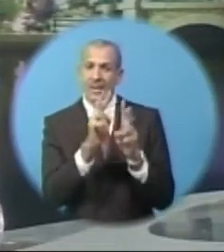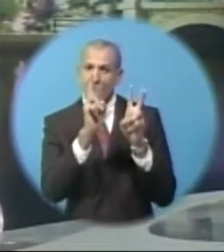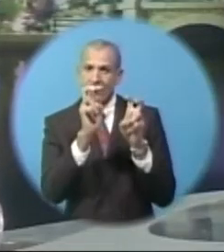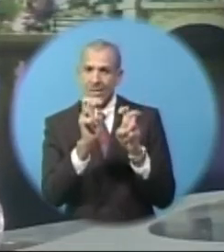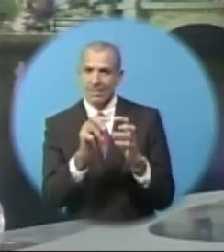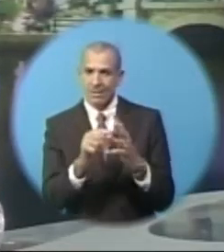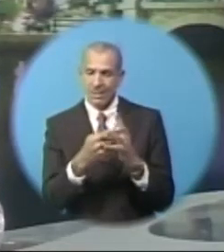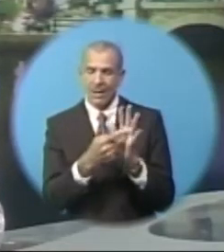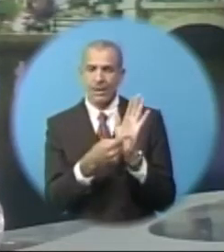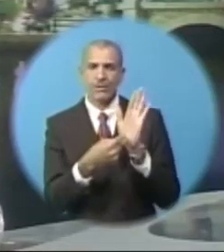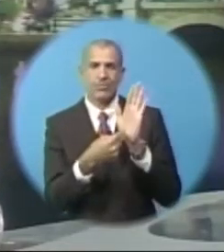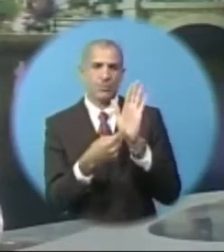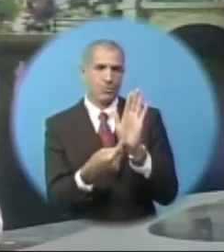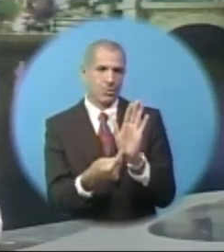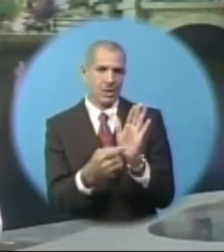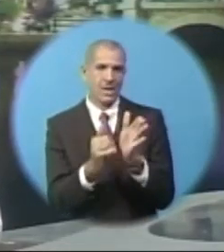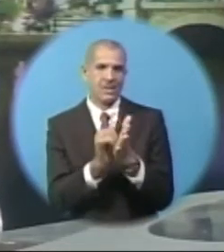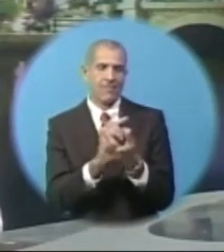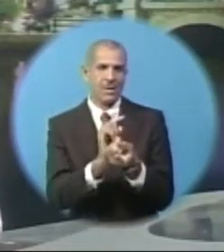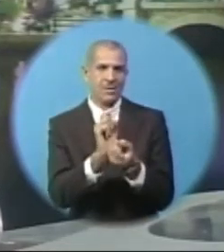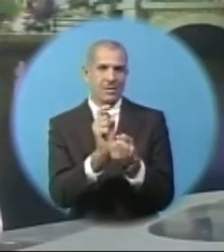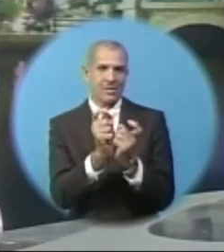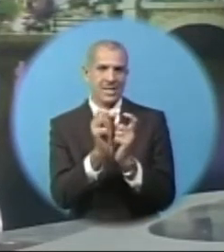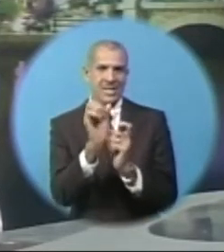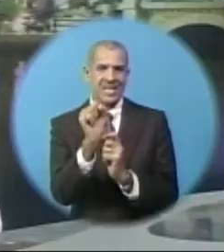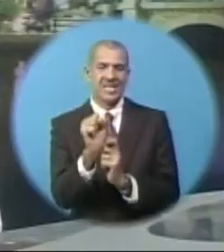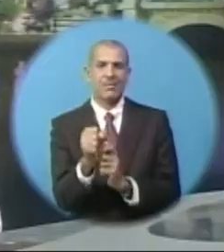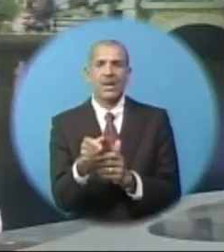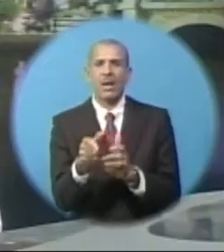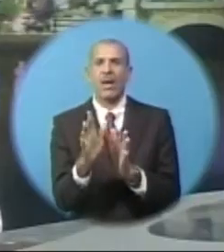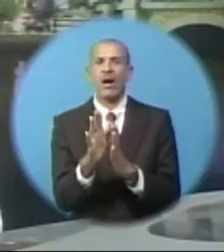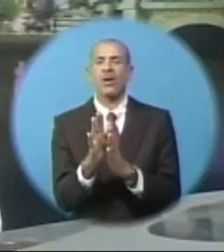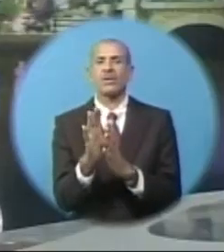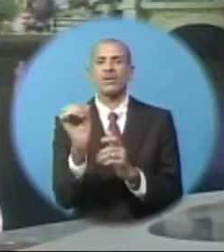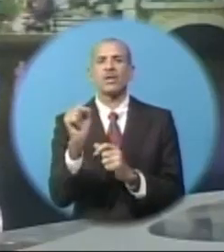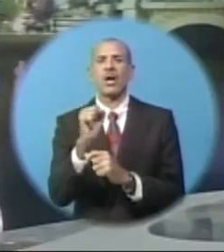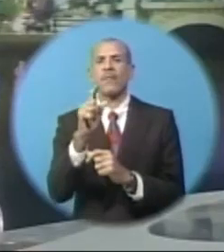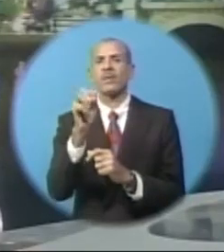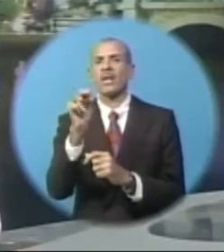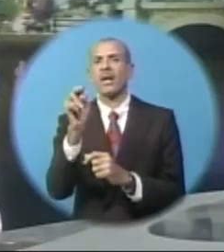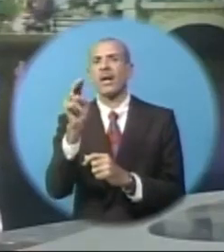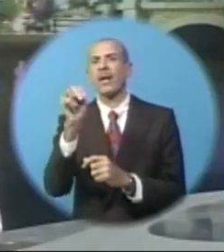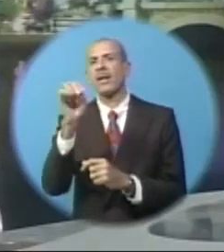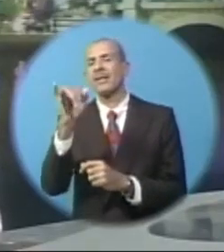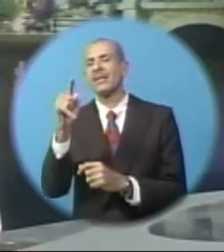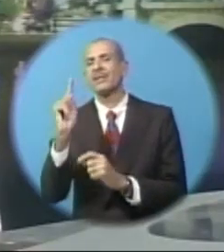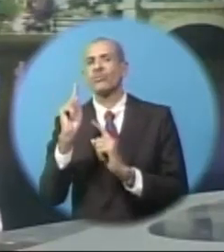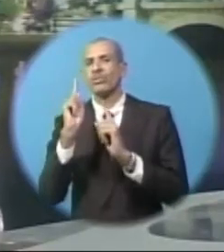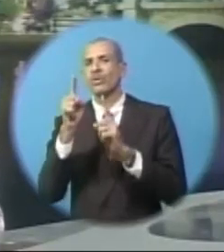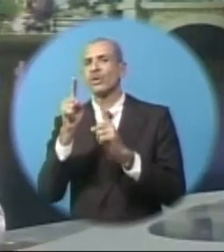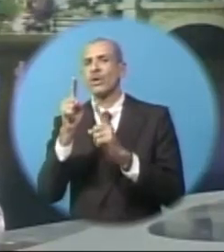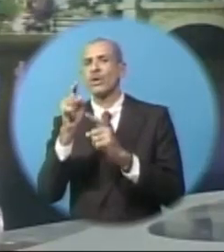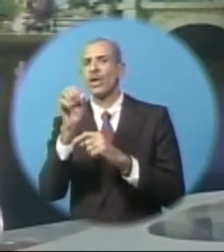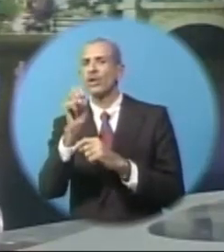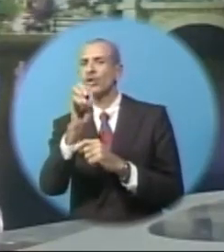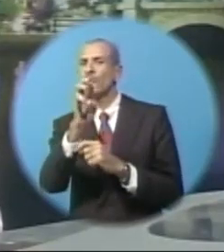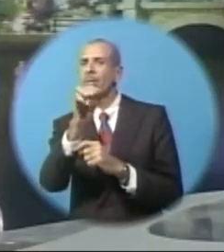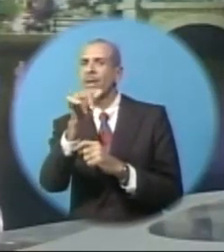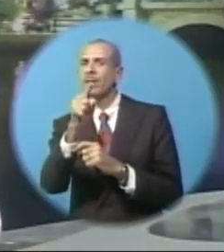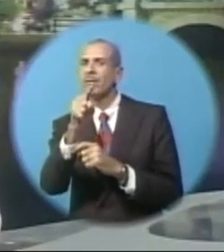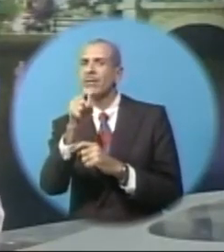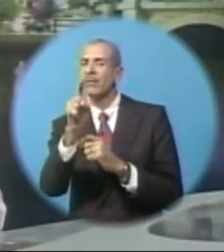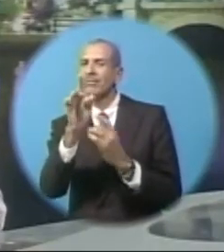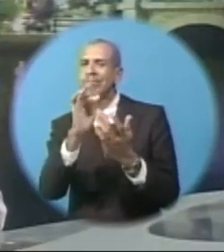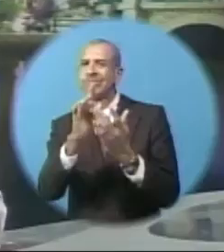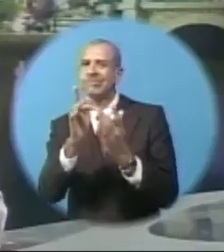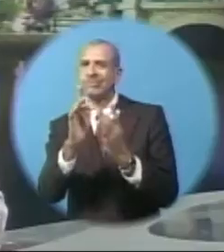have revealed that some of them have adjusted their systems to allow their storm drains to feed into the sewage network. This is a big problem